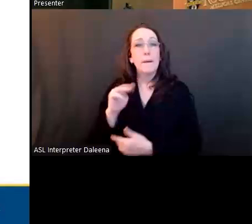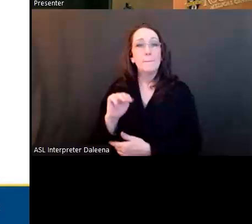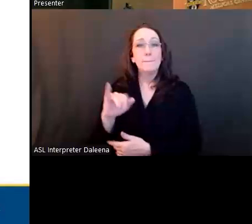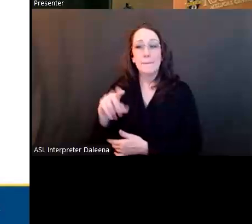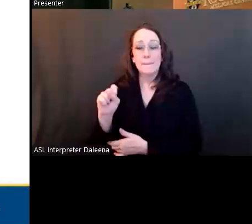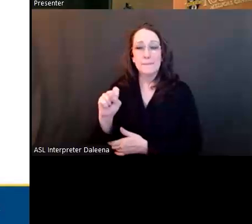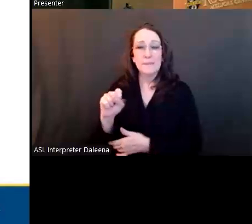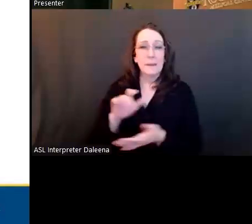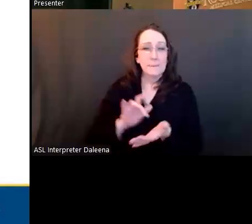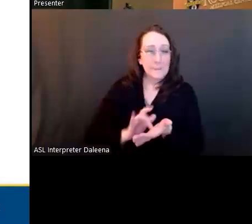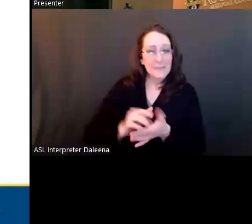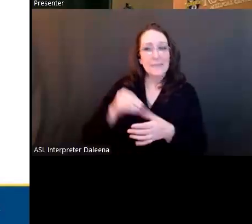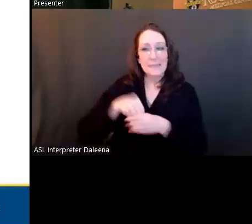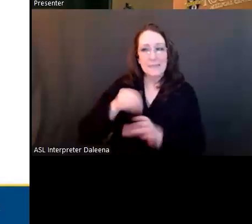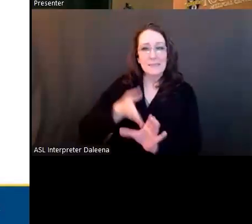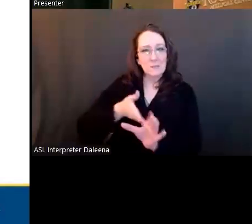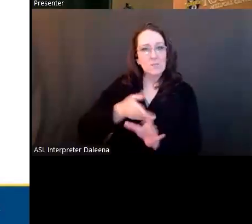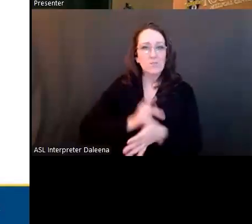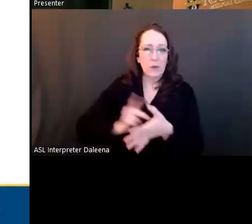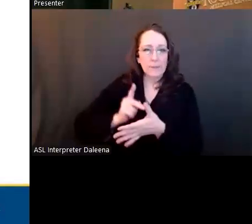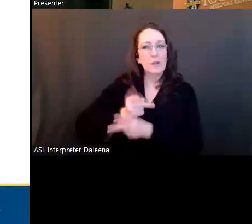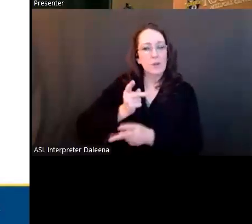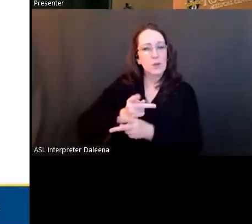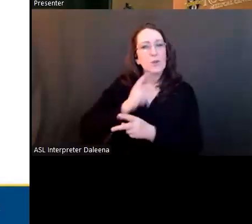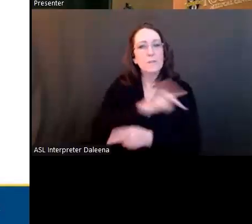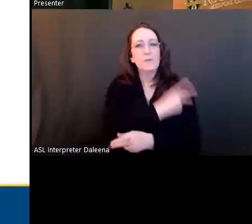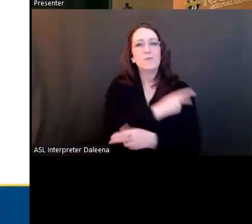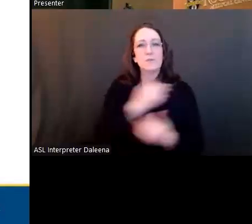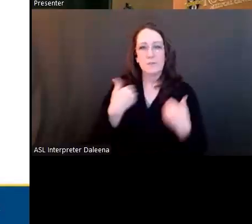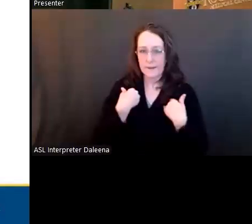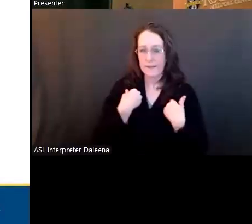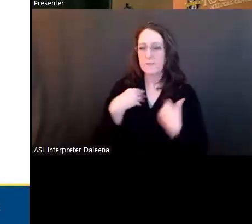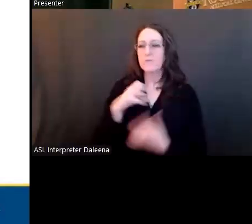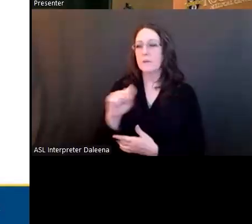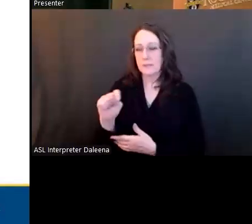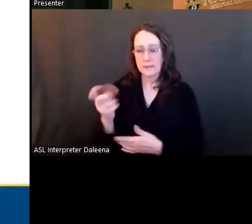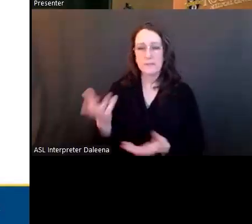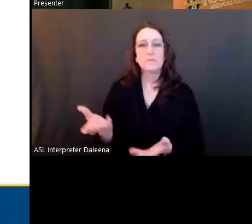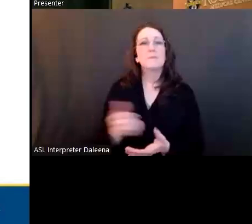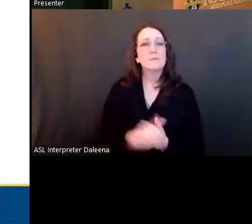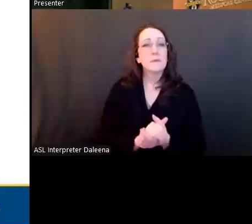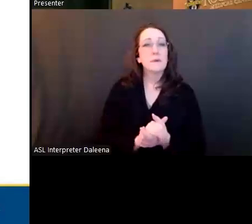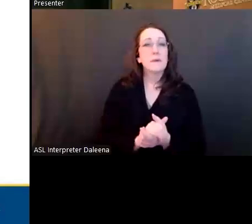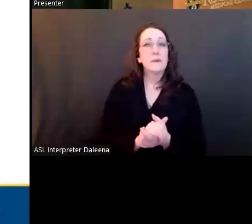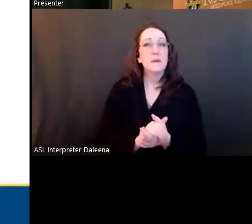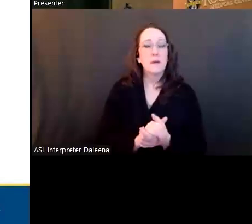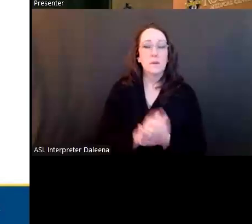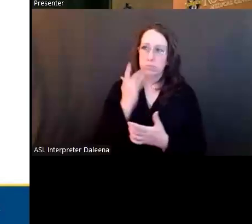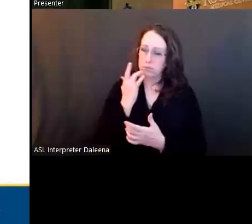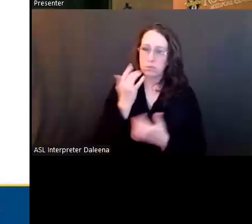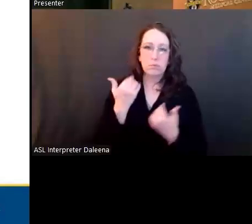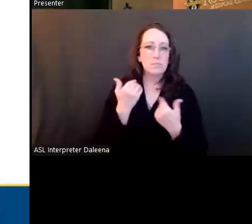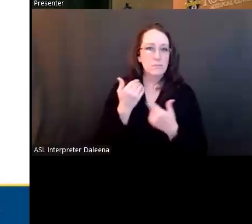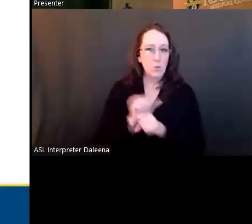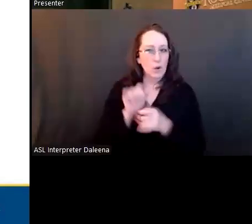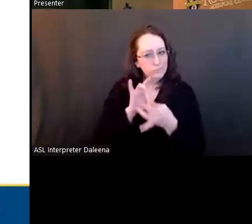and psychiatry, primary care for our patients at Strong Ties. We are very lucky to be able to work